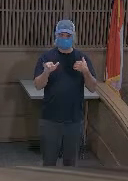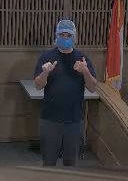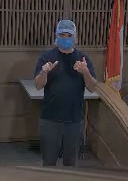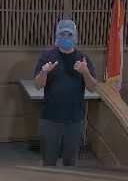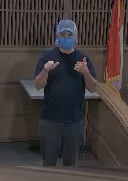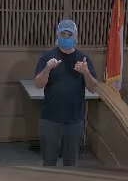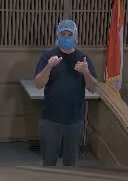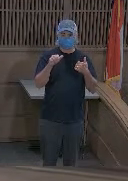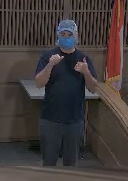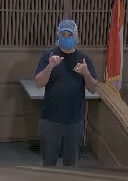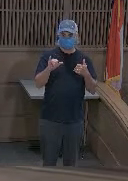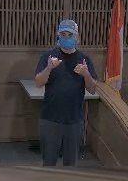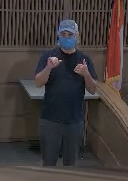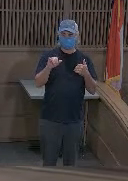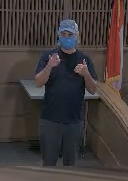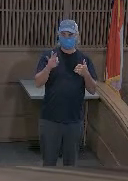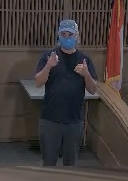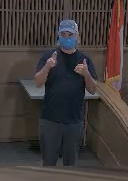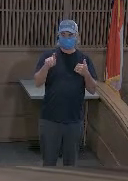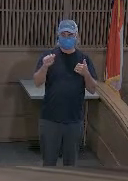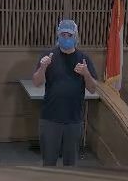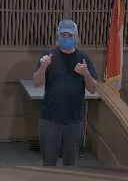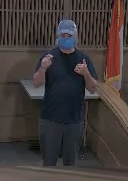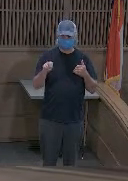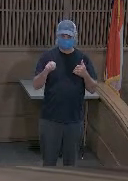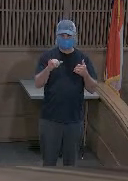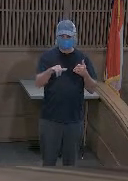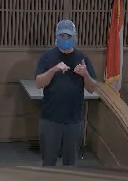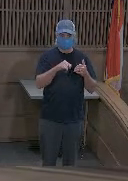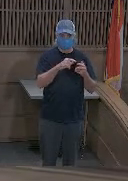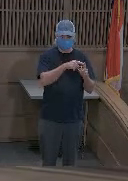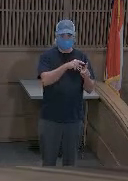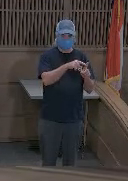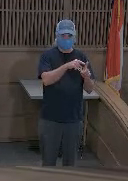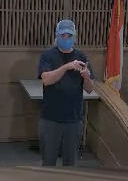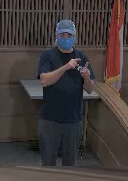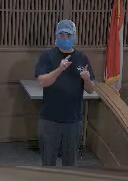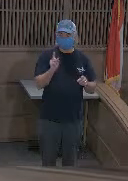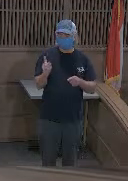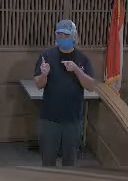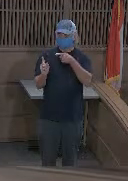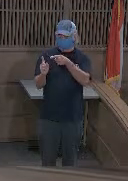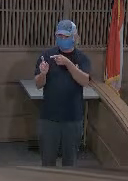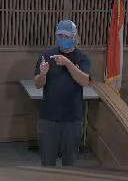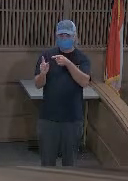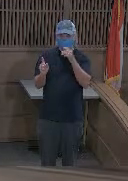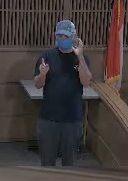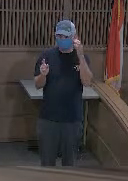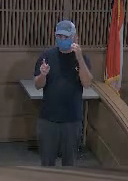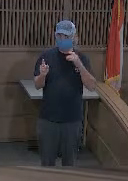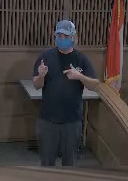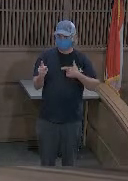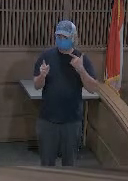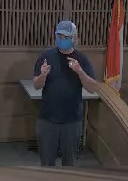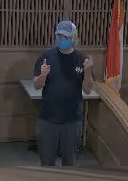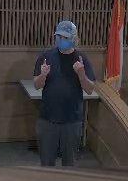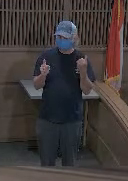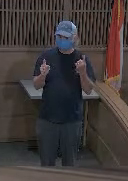He was sick, but he did not require hospitalization. My other cousin, who lives alone,